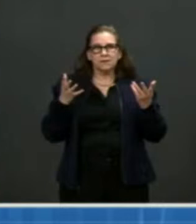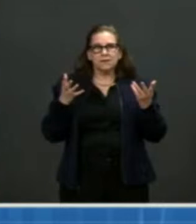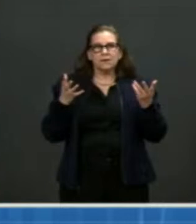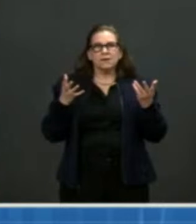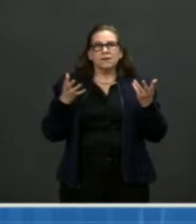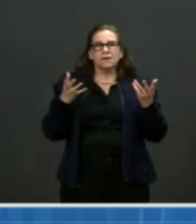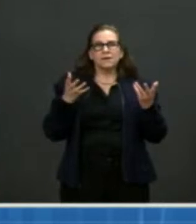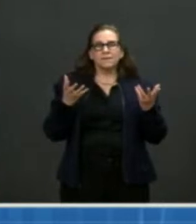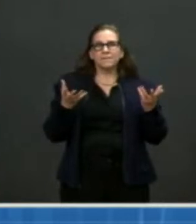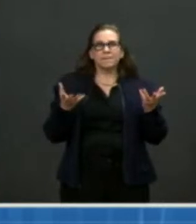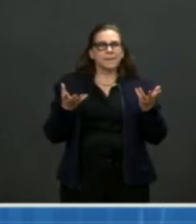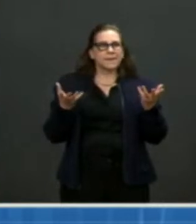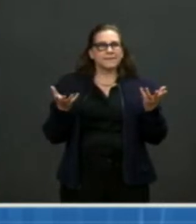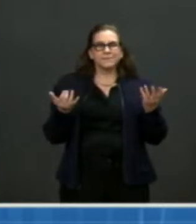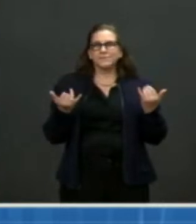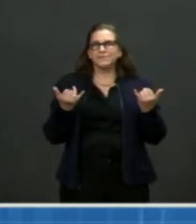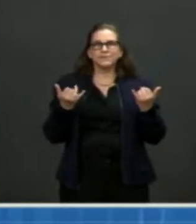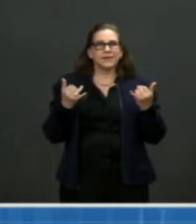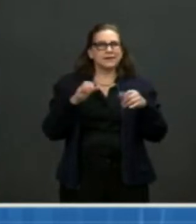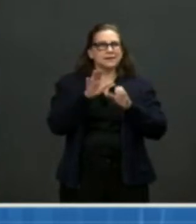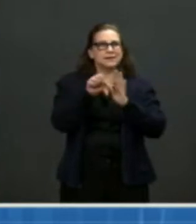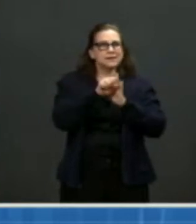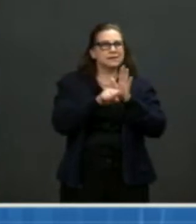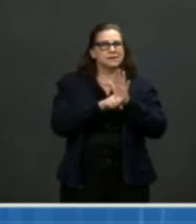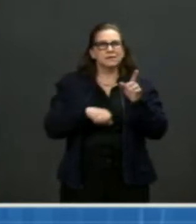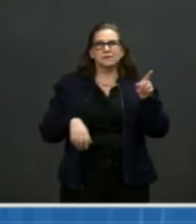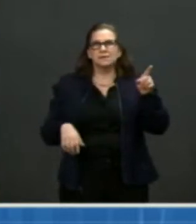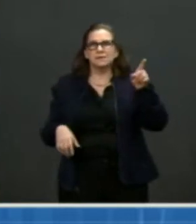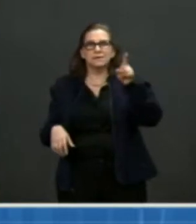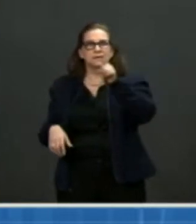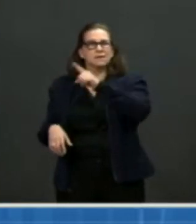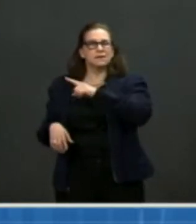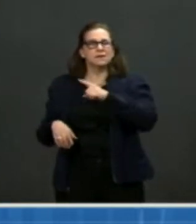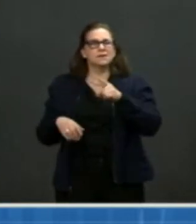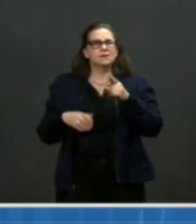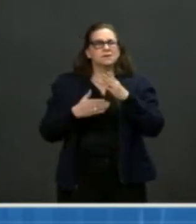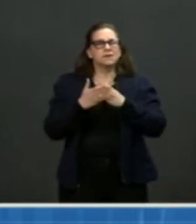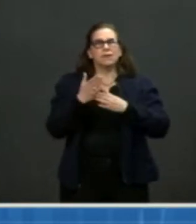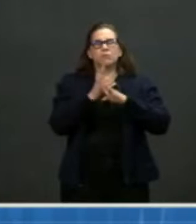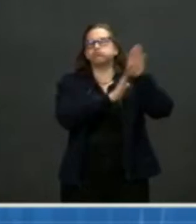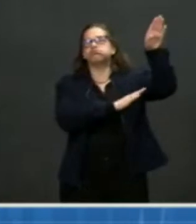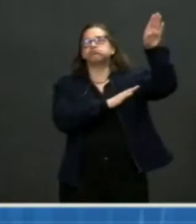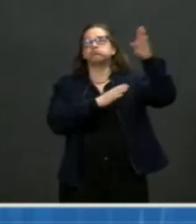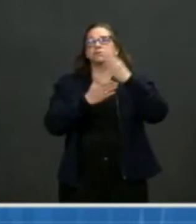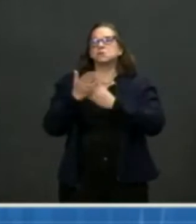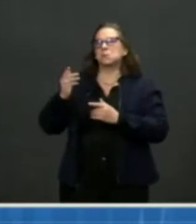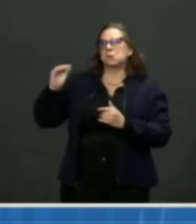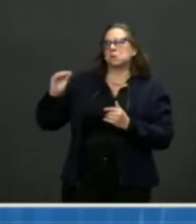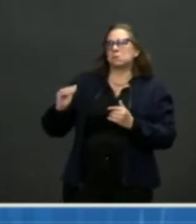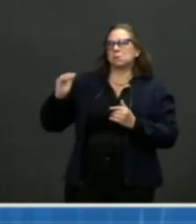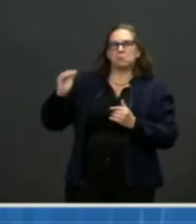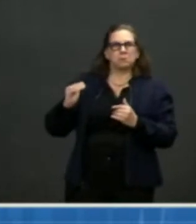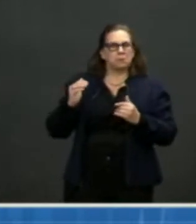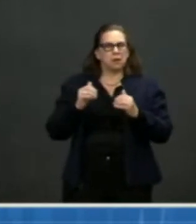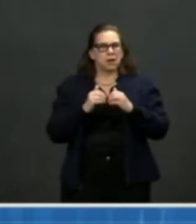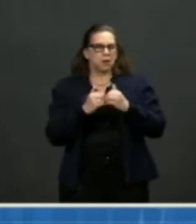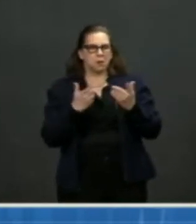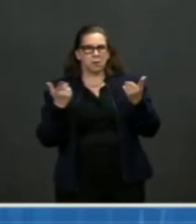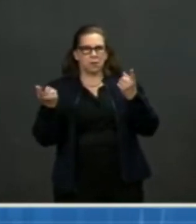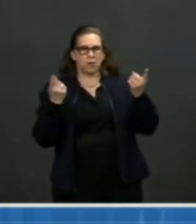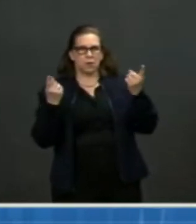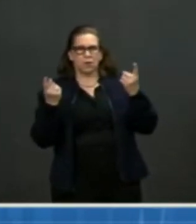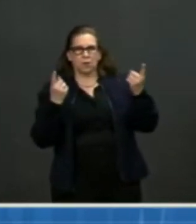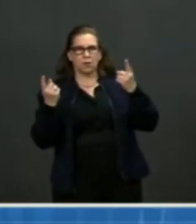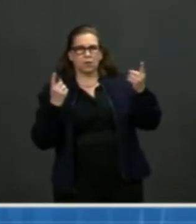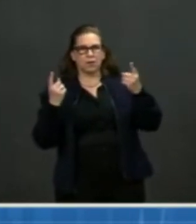maintain or reimpose coronavirus restrictions rather than relaxing them as so many are? And then secondly, do you still expect Johnson & Johnson